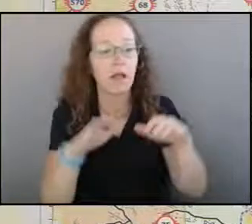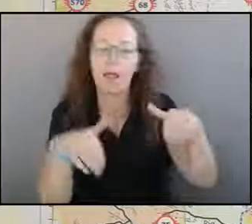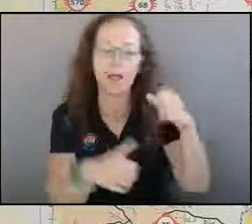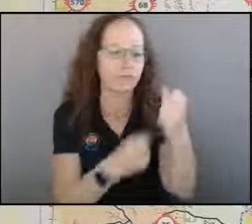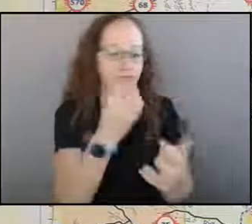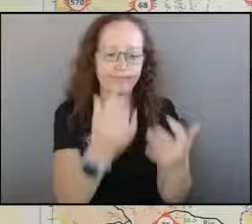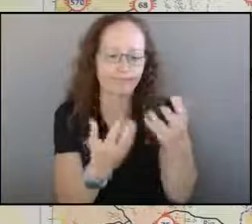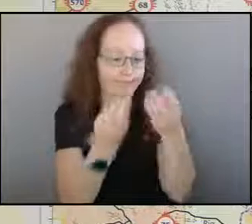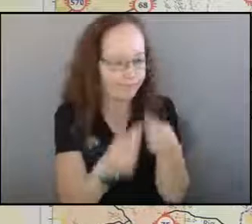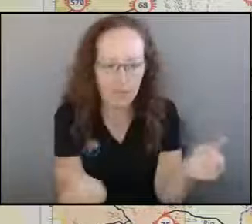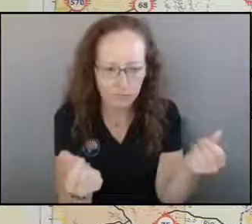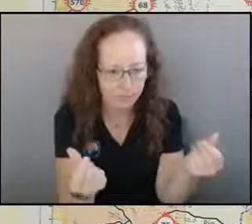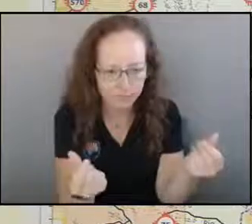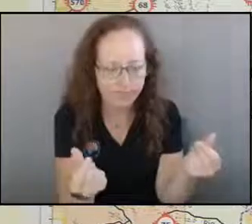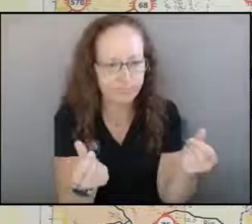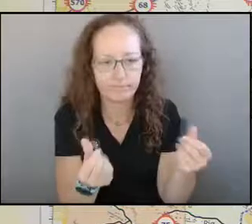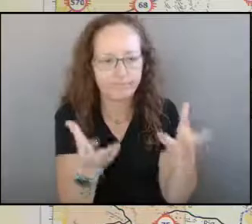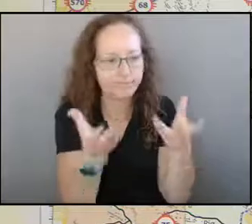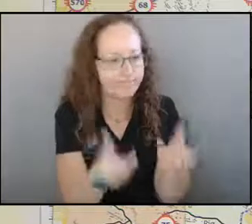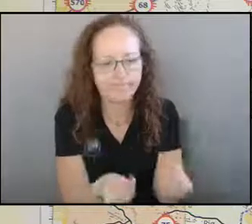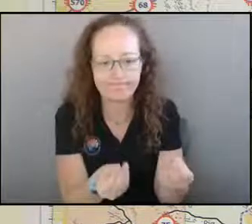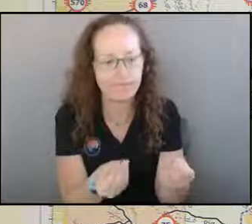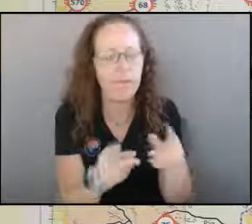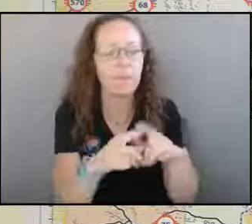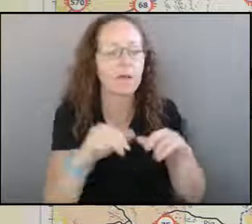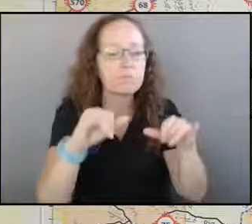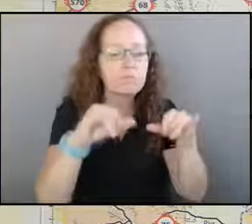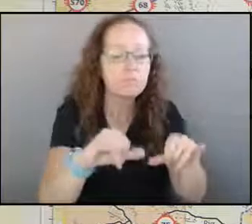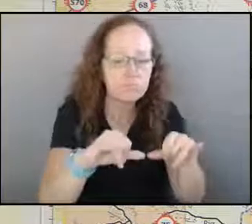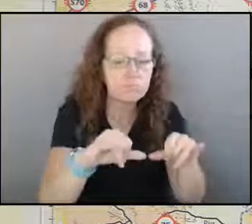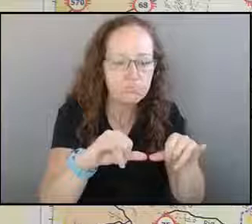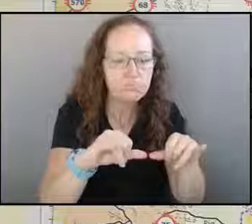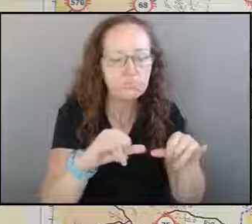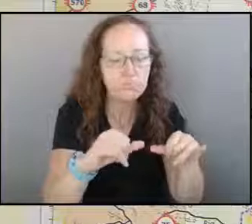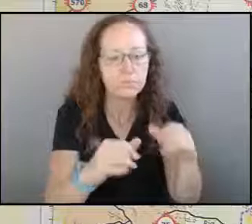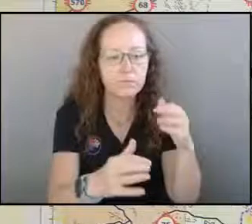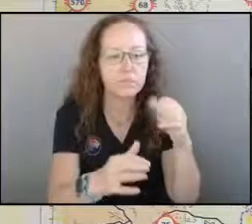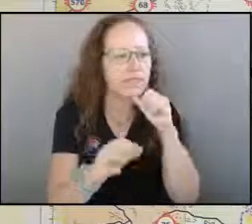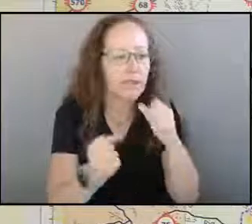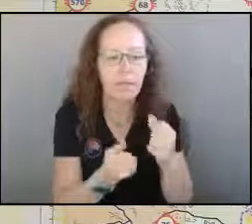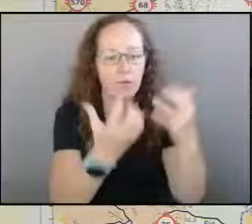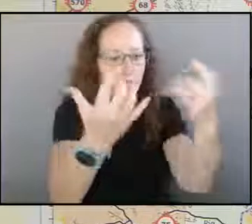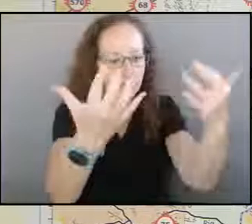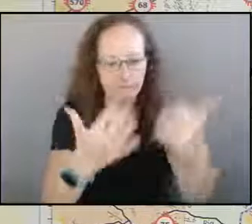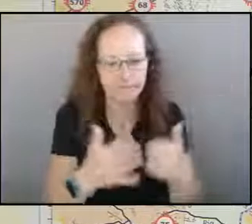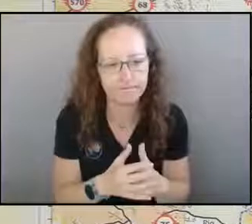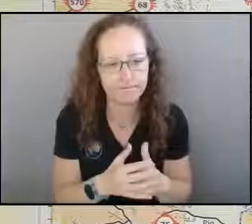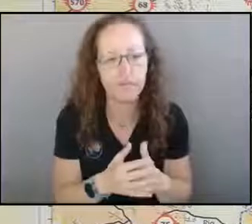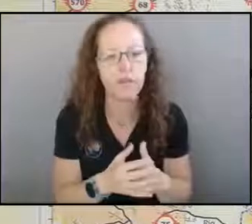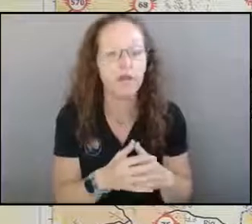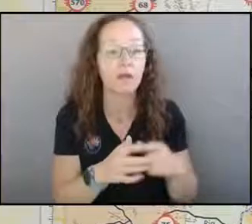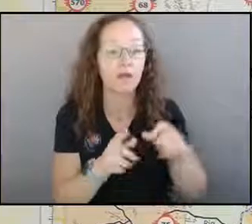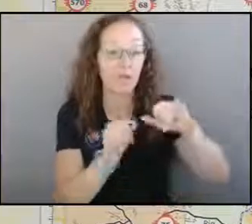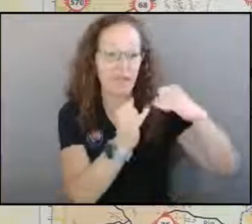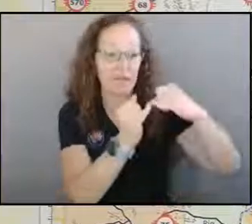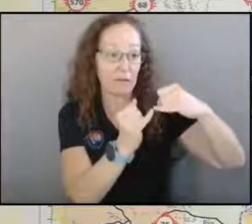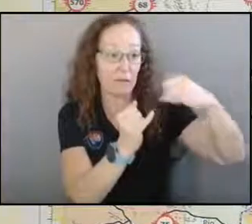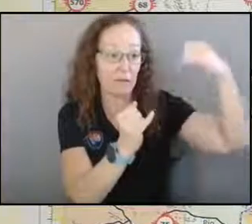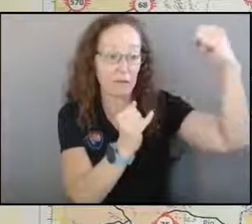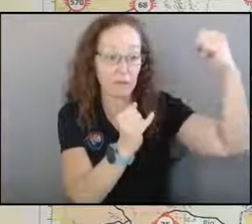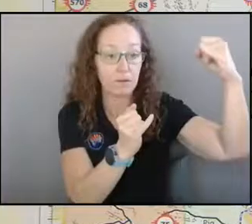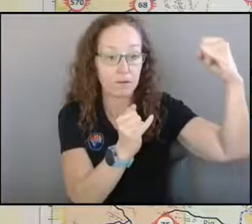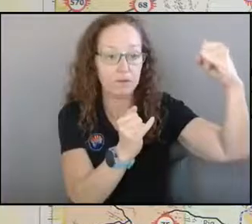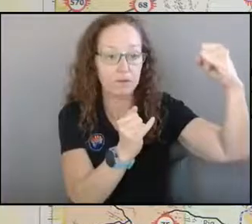Basically from this top of this point right here, right my pinky, all the way up to the north like this is a stringer of